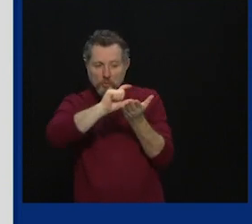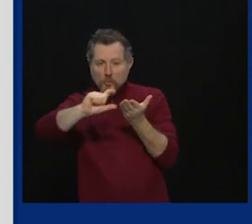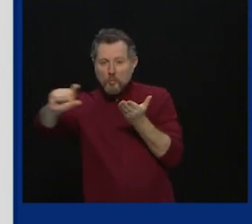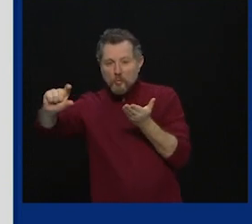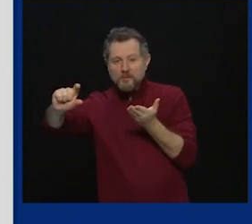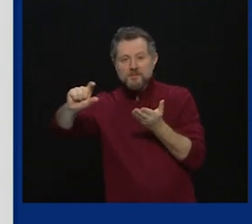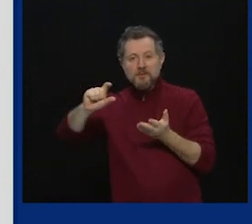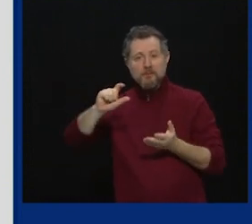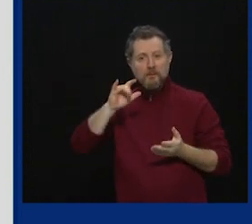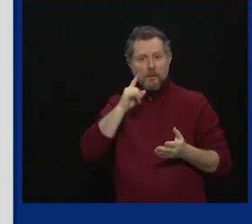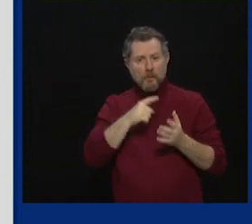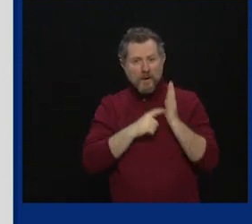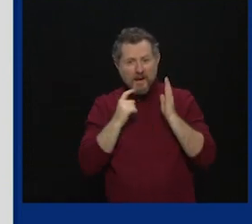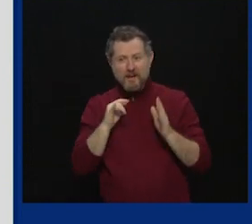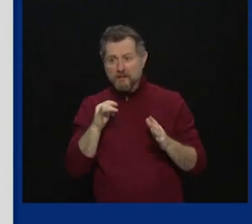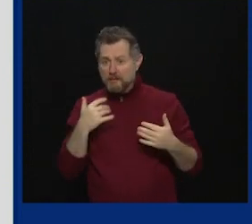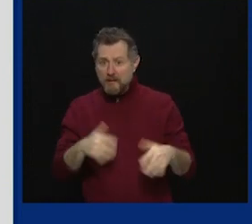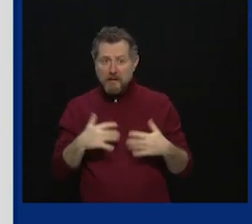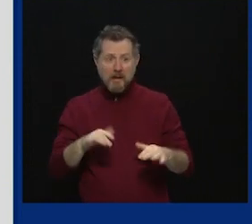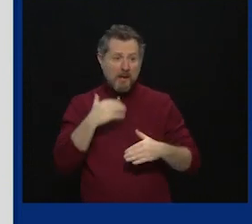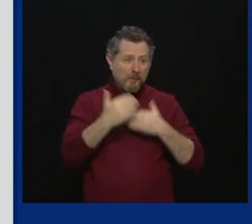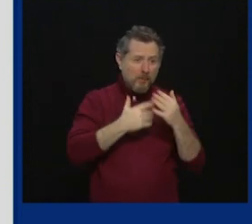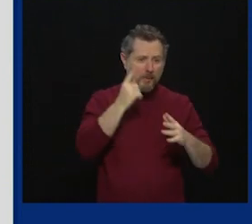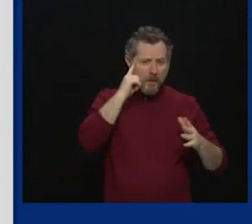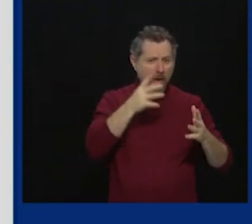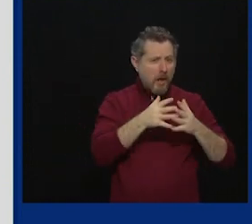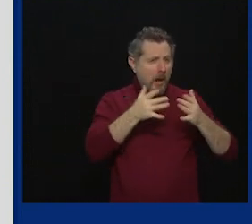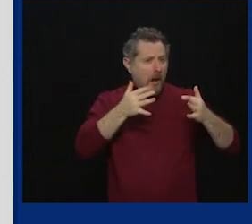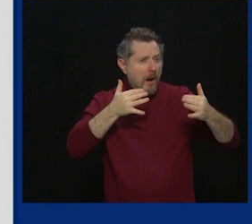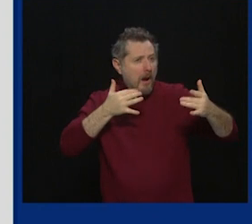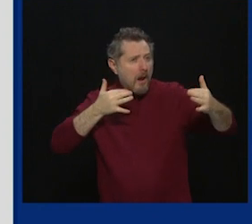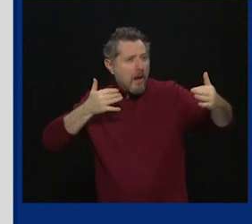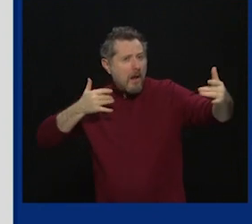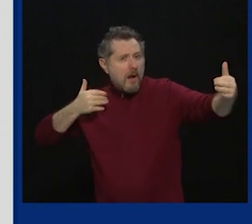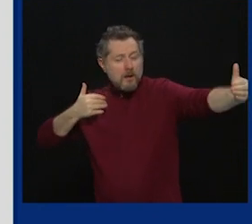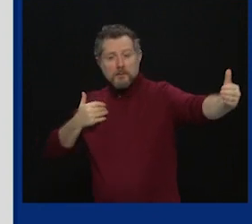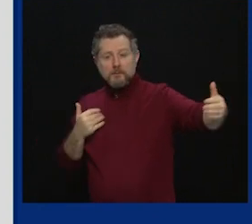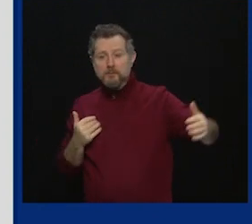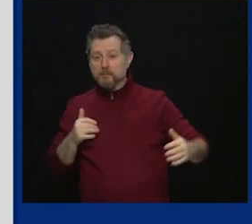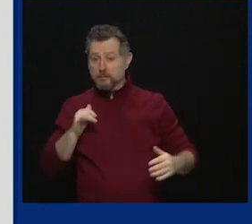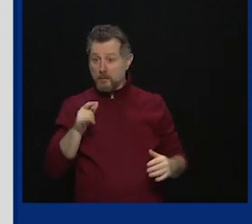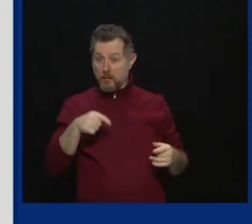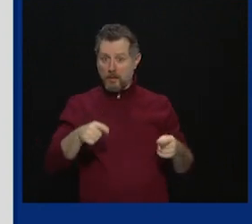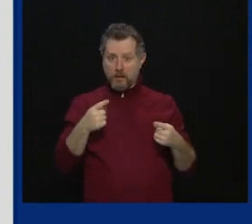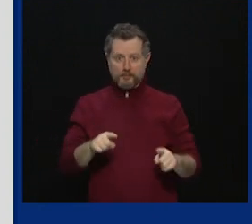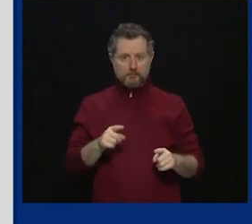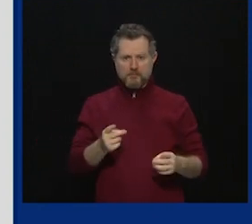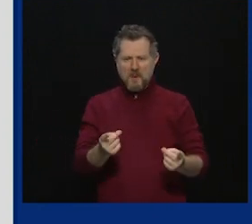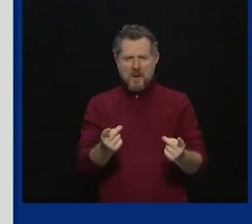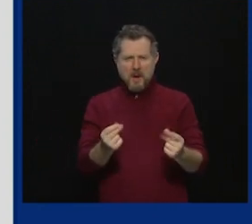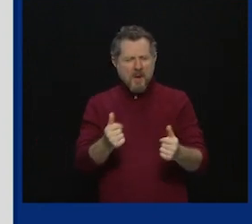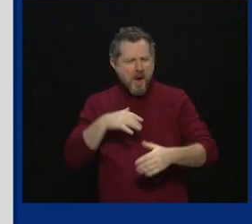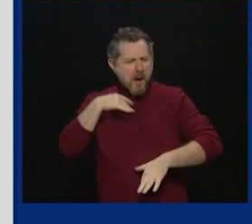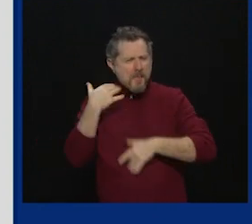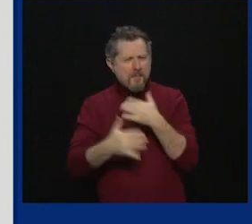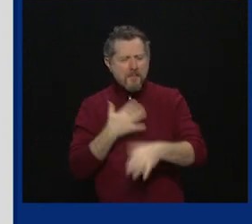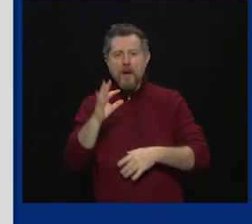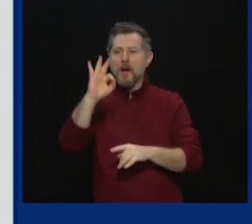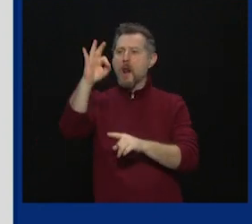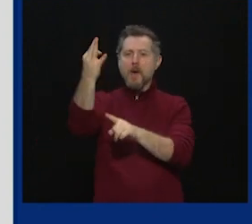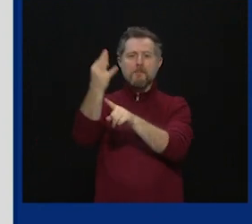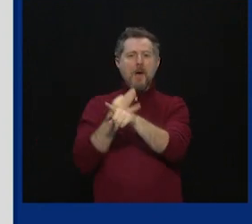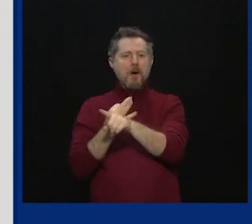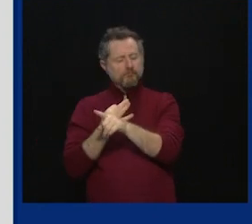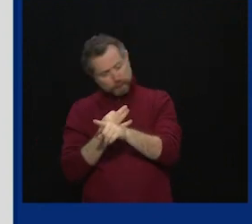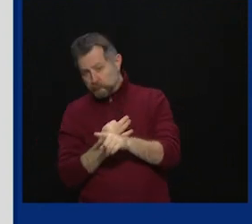requirements to get through were years down the road. And when this happened, literally 9 months after the first